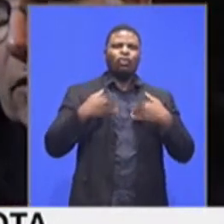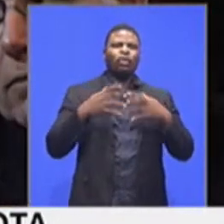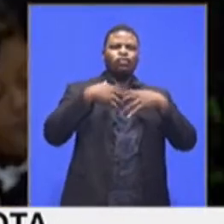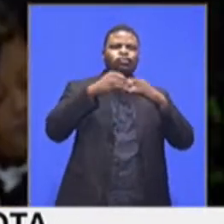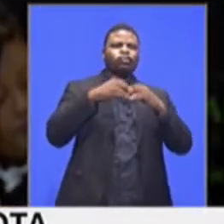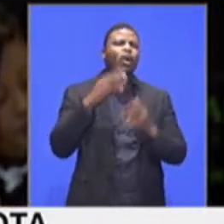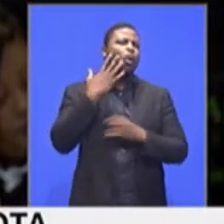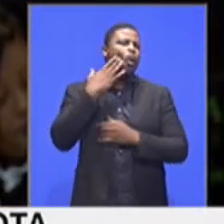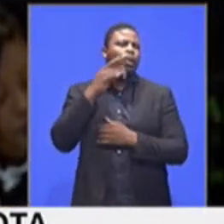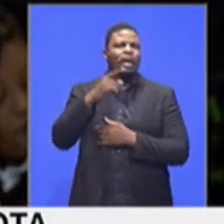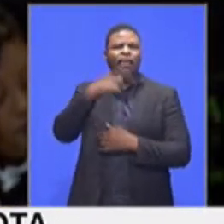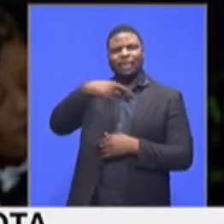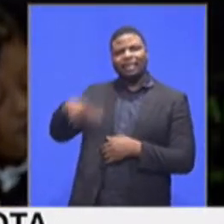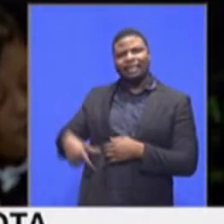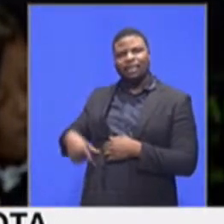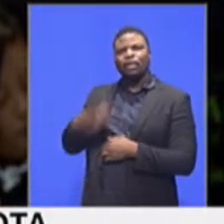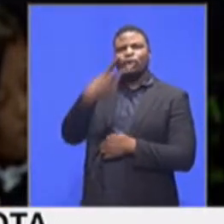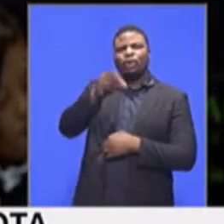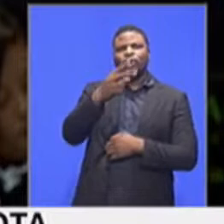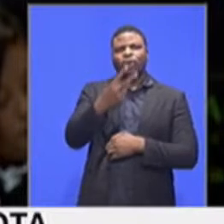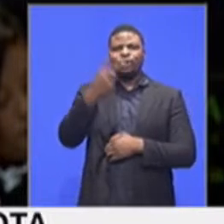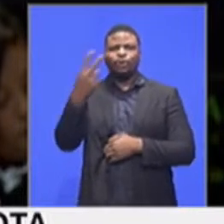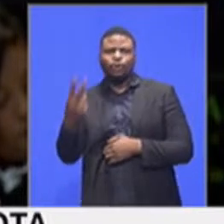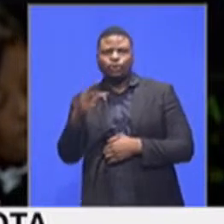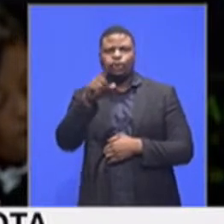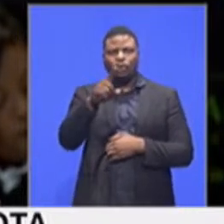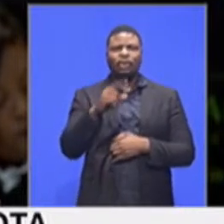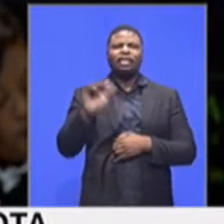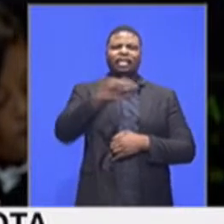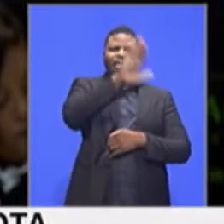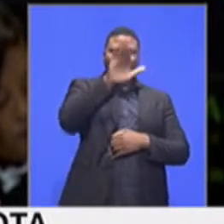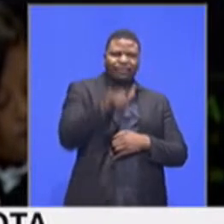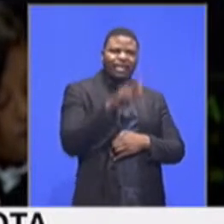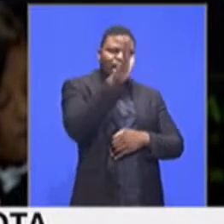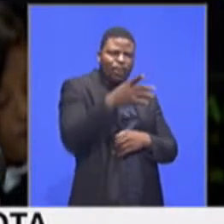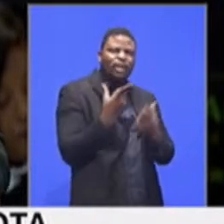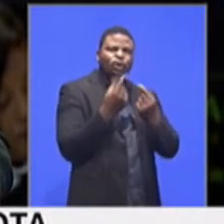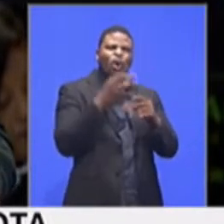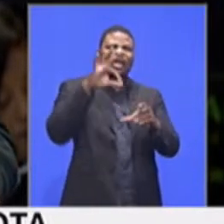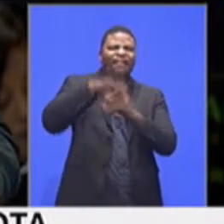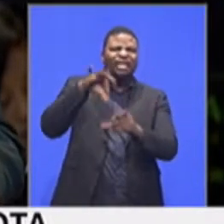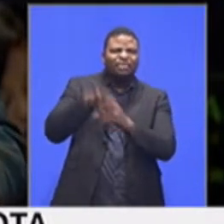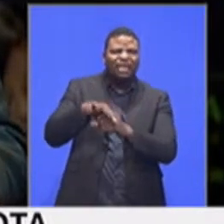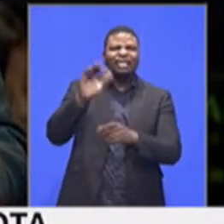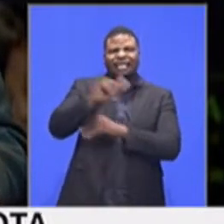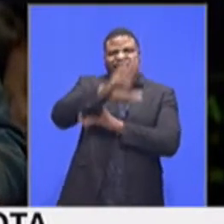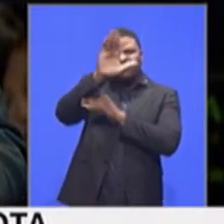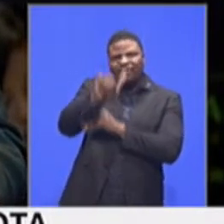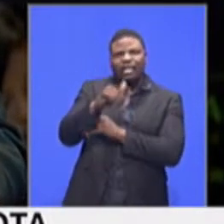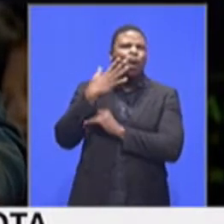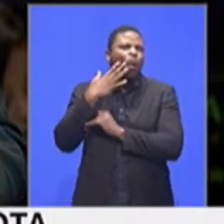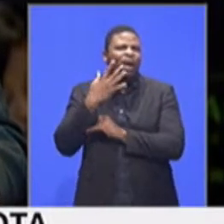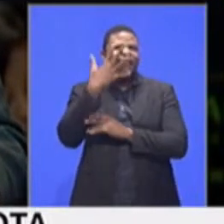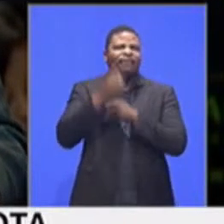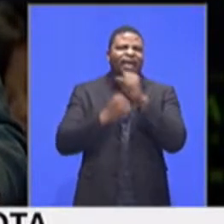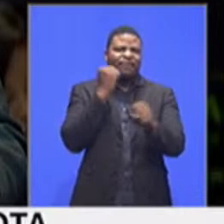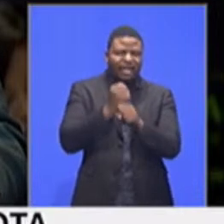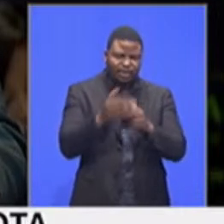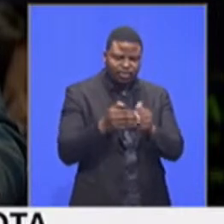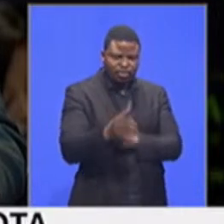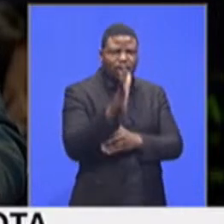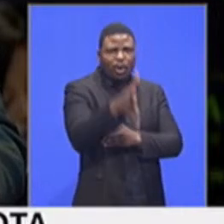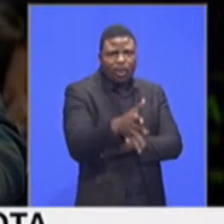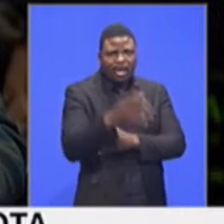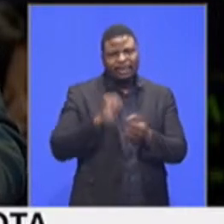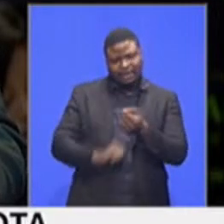at COP27, the country will make significant investment in our economy over the next 5 years, supported by a